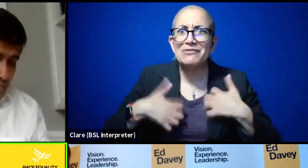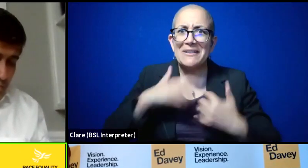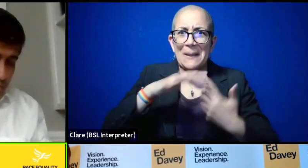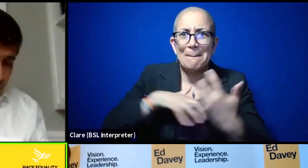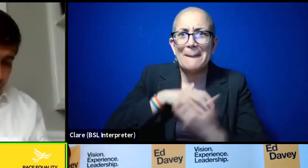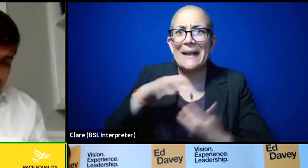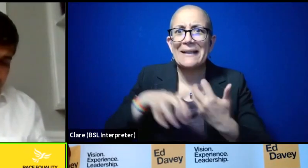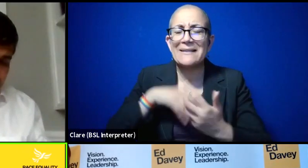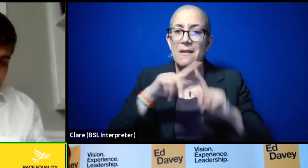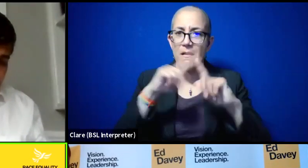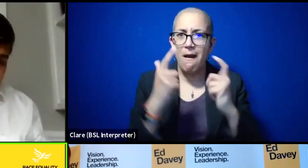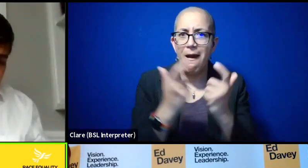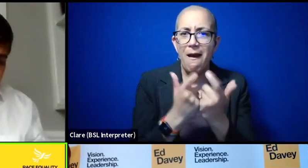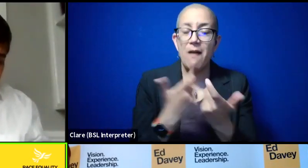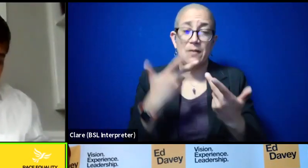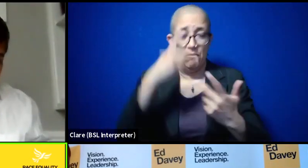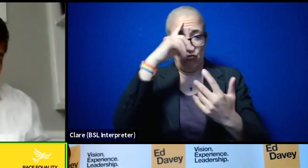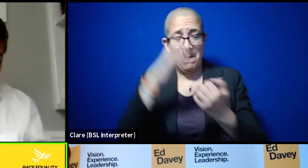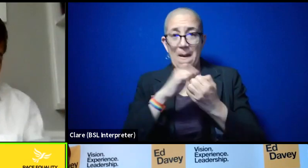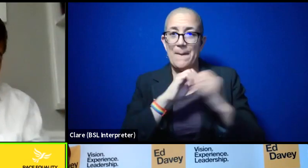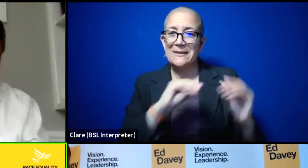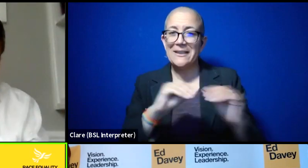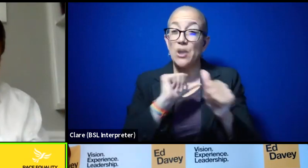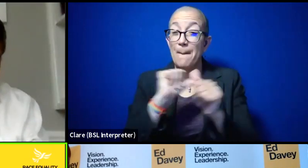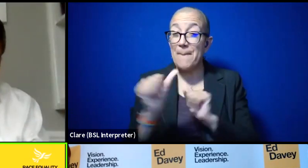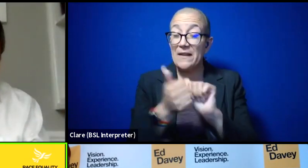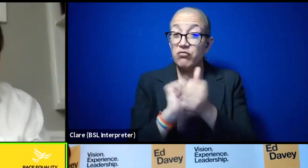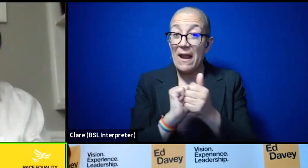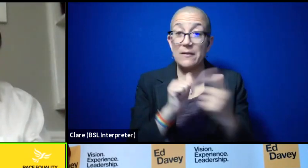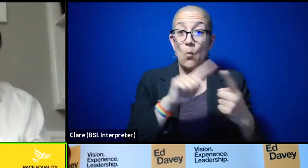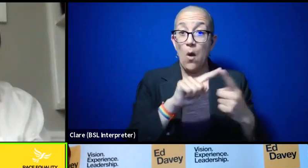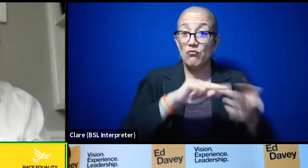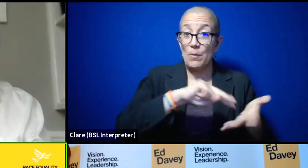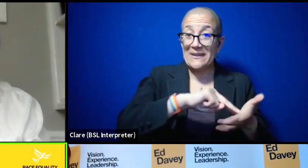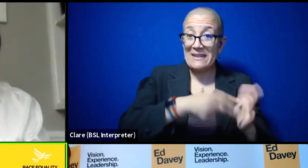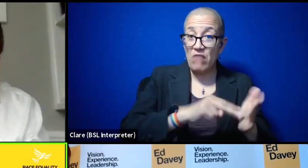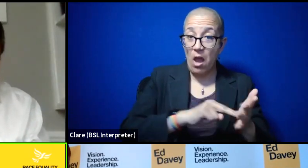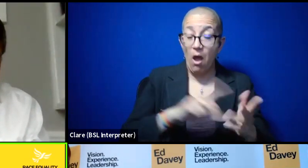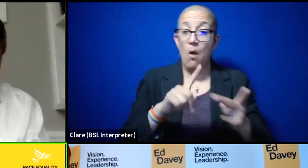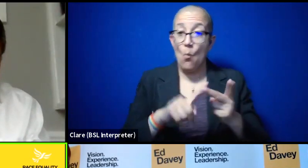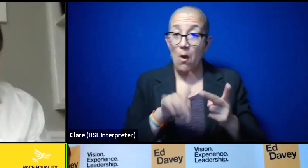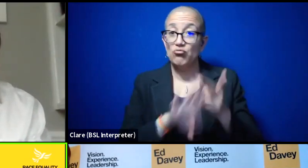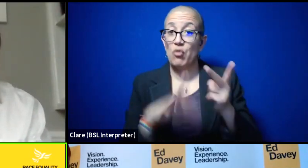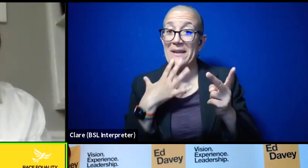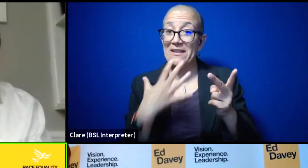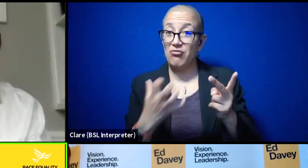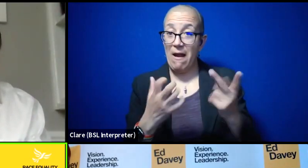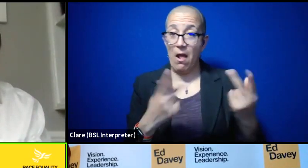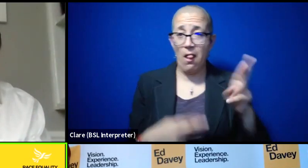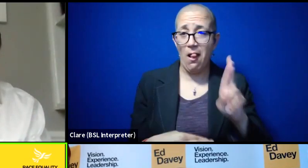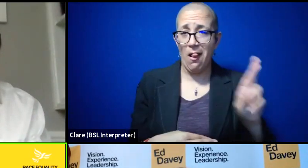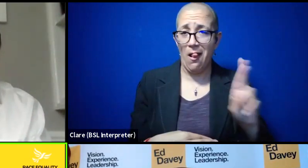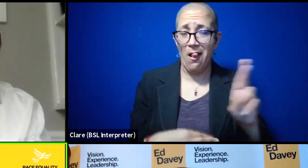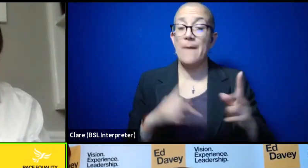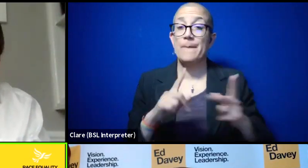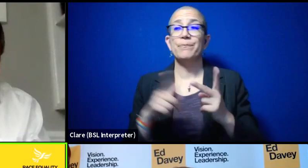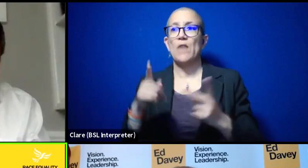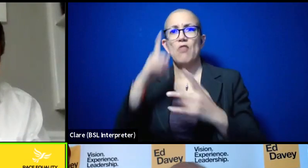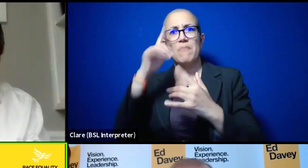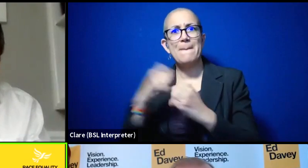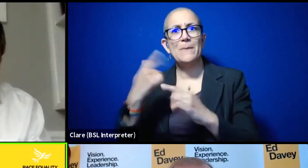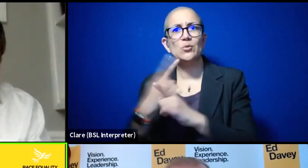remember teaching a pair of best friends, one from Syria, one from Israel. I remember, however, also speaking to